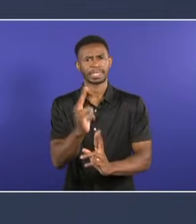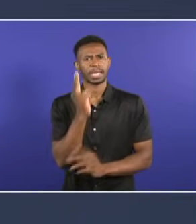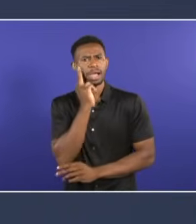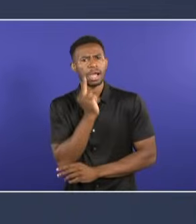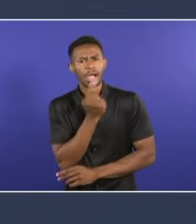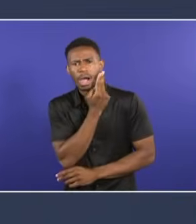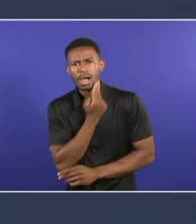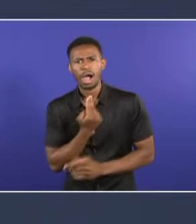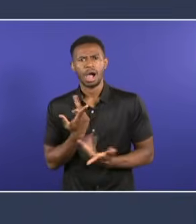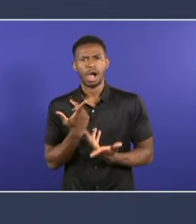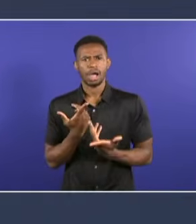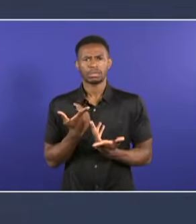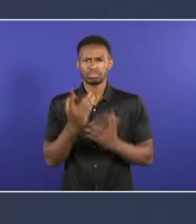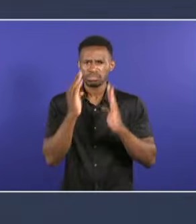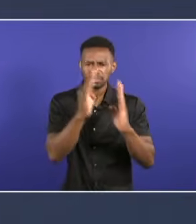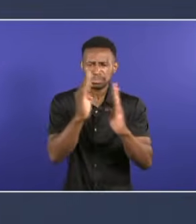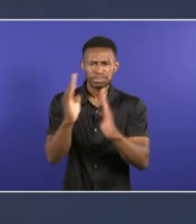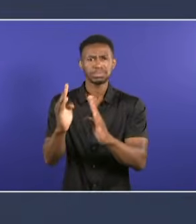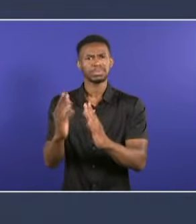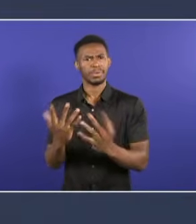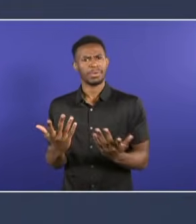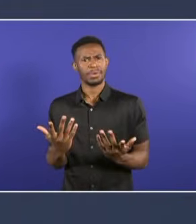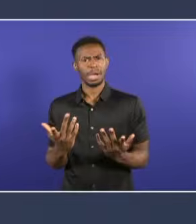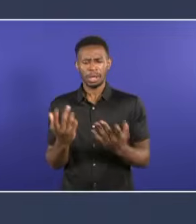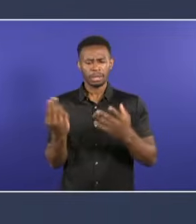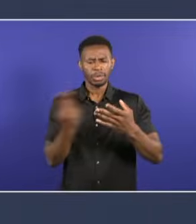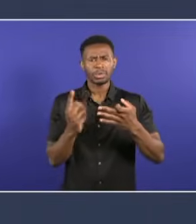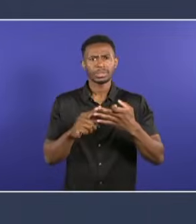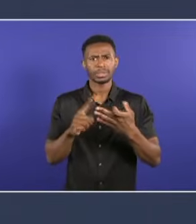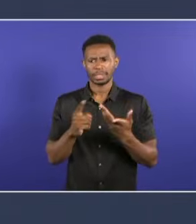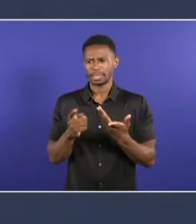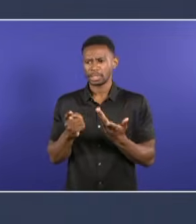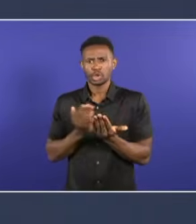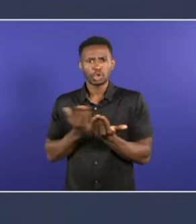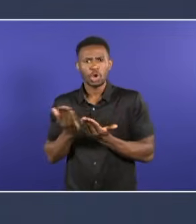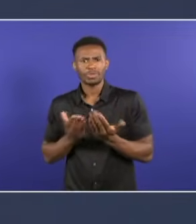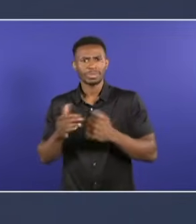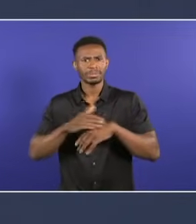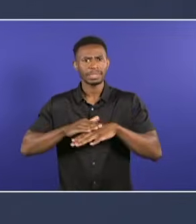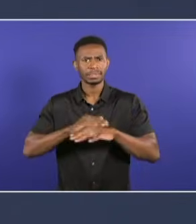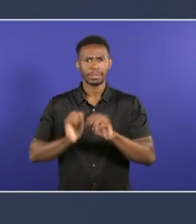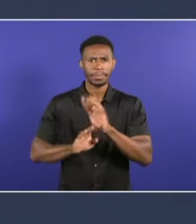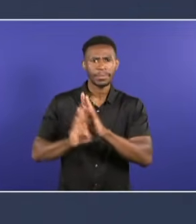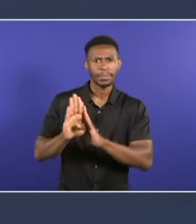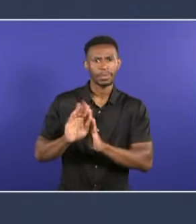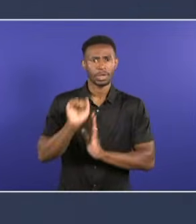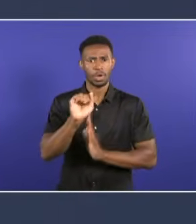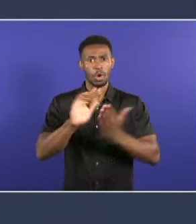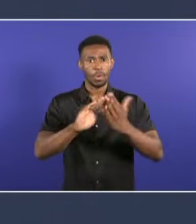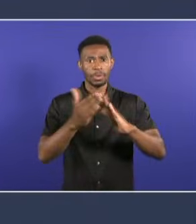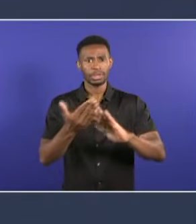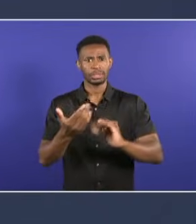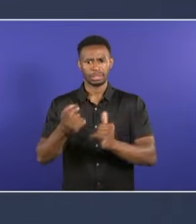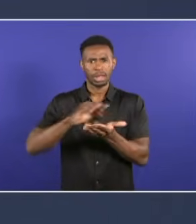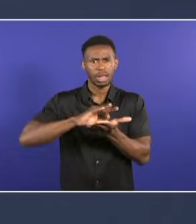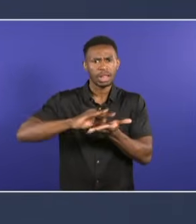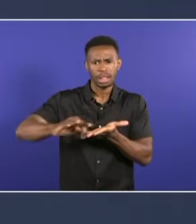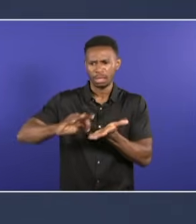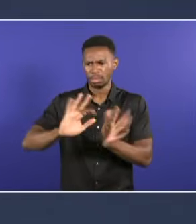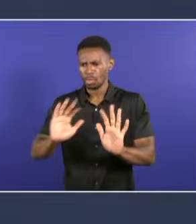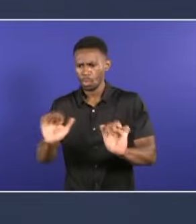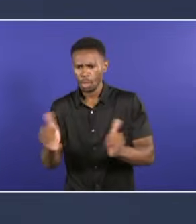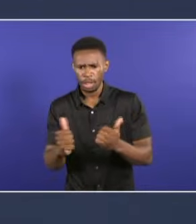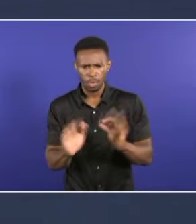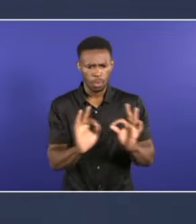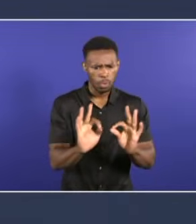to growing dignity because of better basic services. When your community gets cleaner and cleaner.